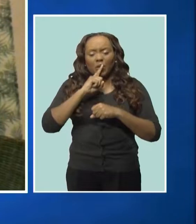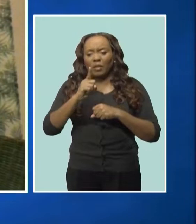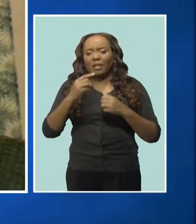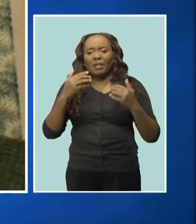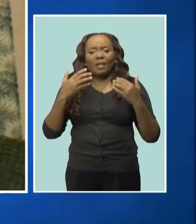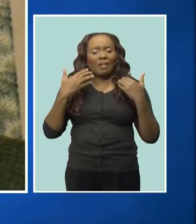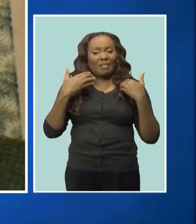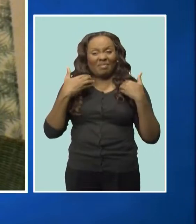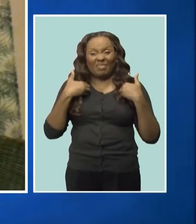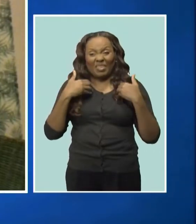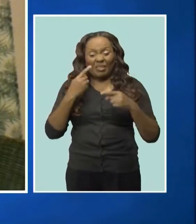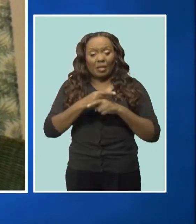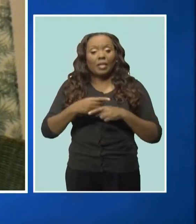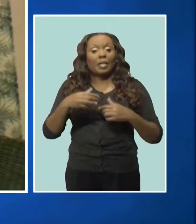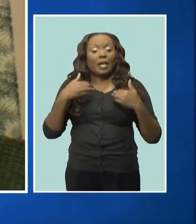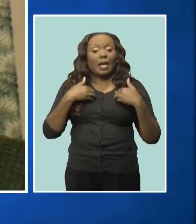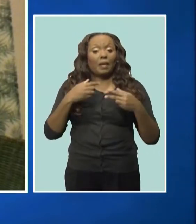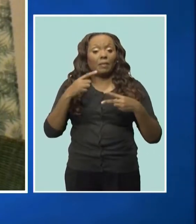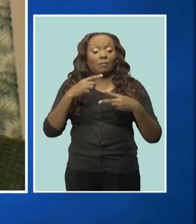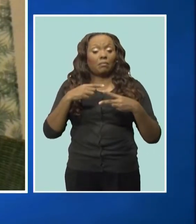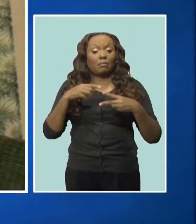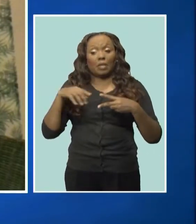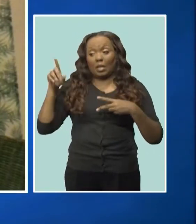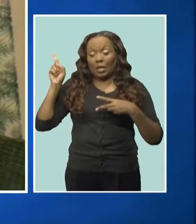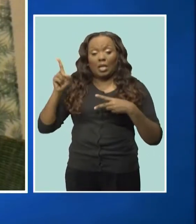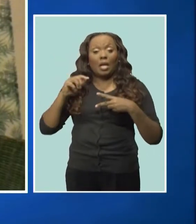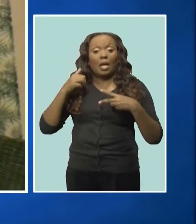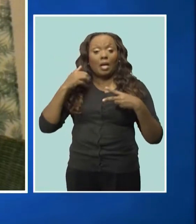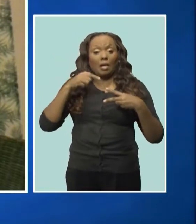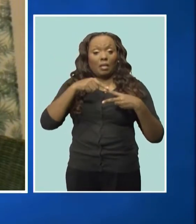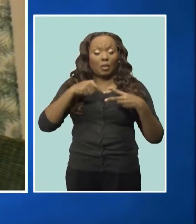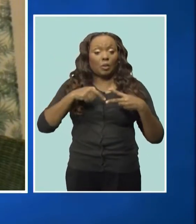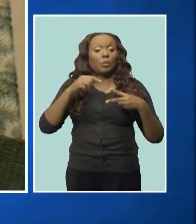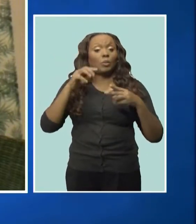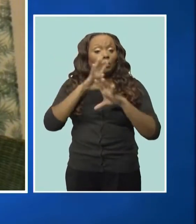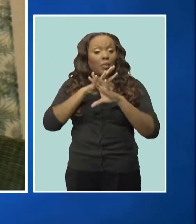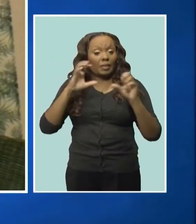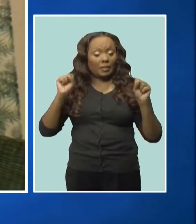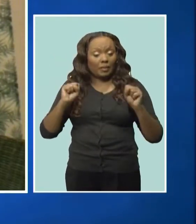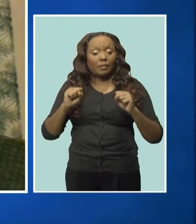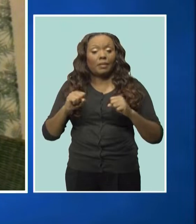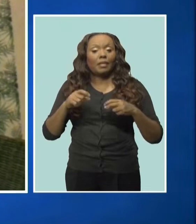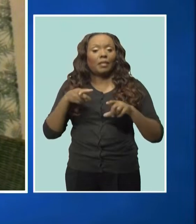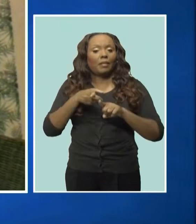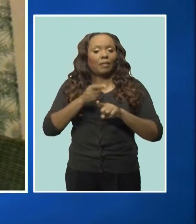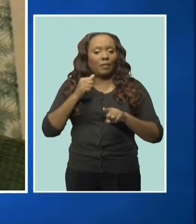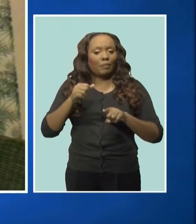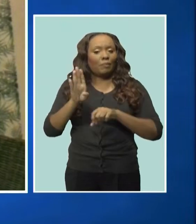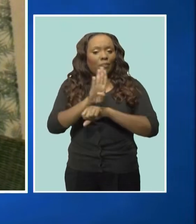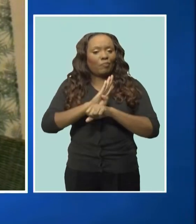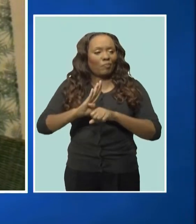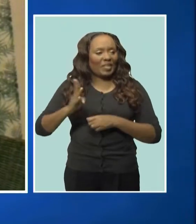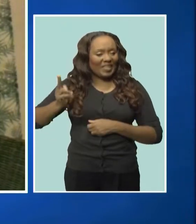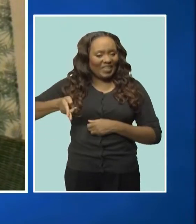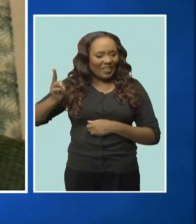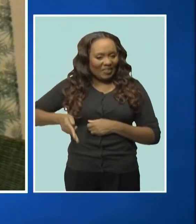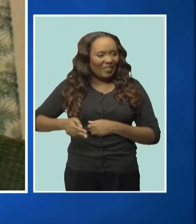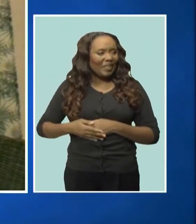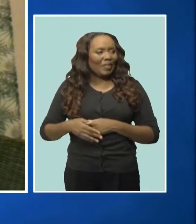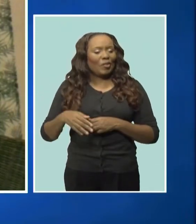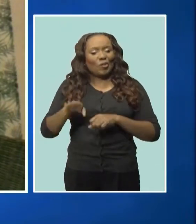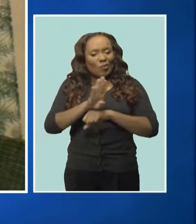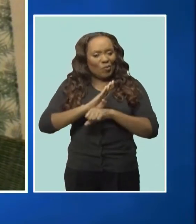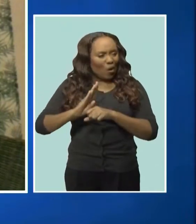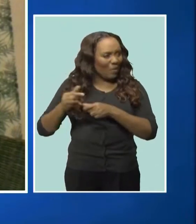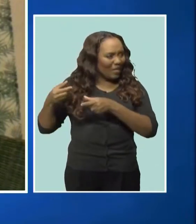names, and they were actually Barclays. Yeah, yes. Those two presidents that had Barbadian